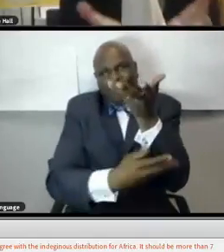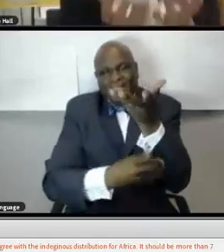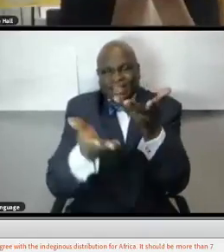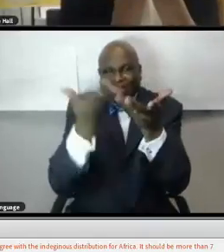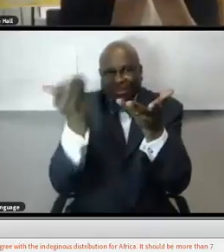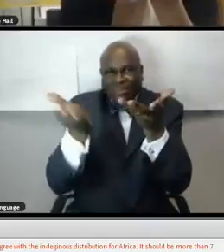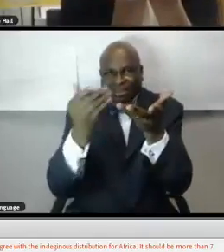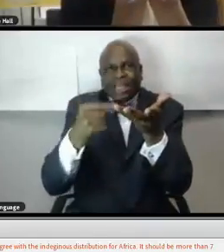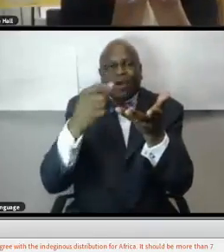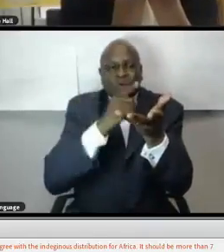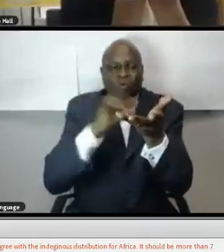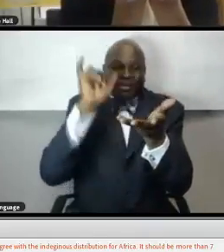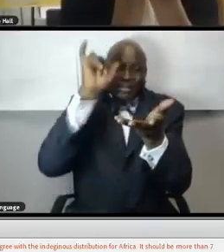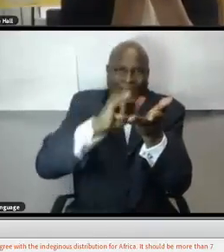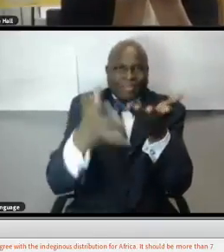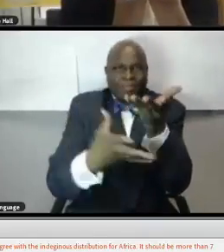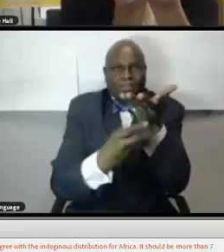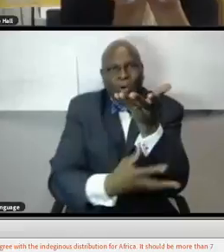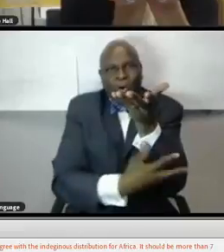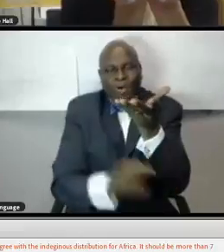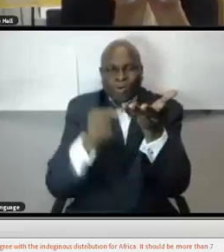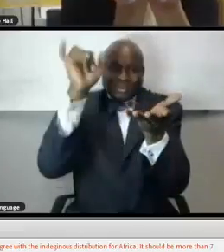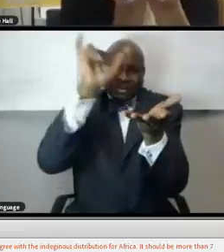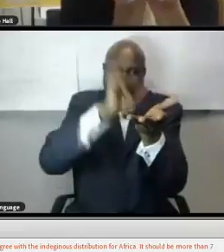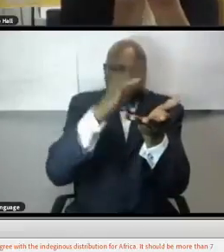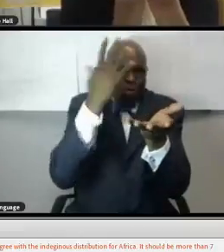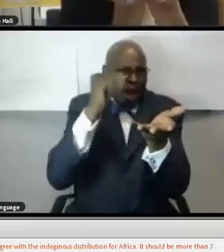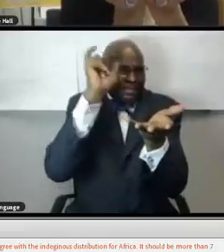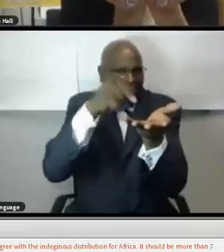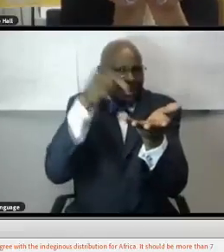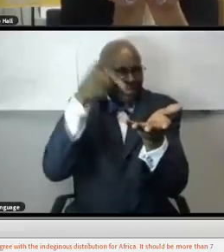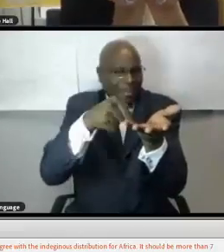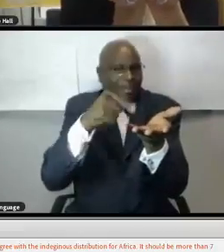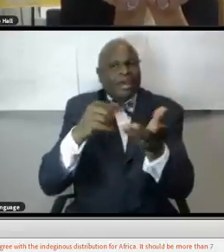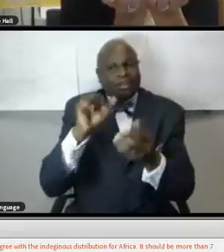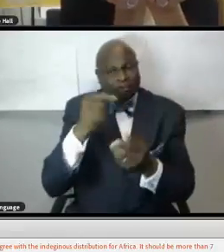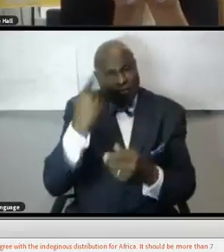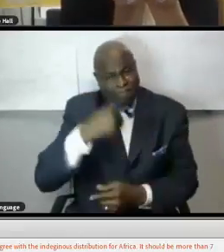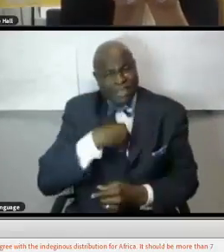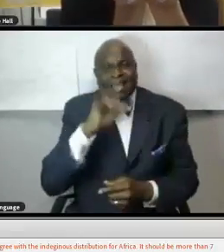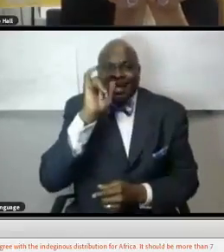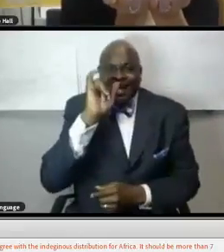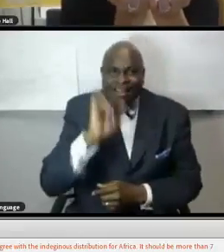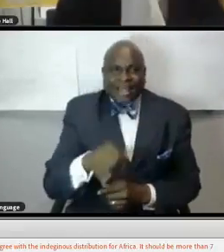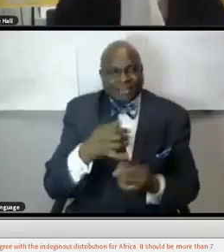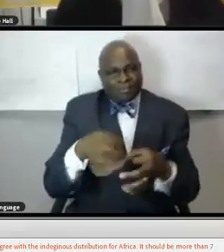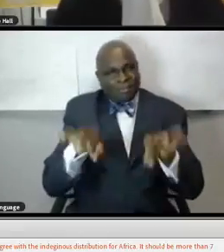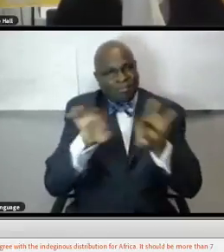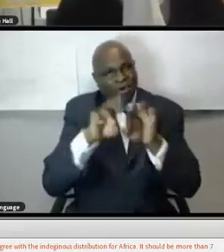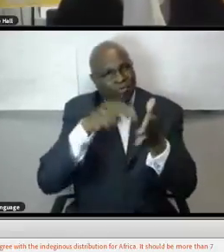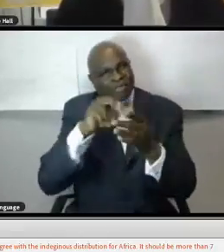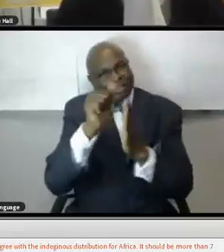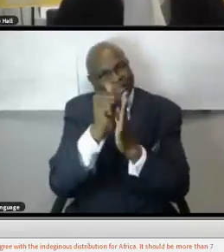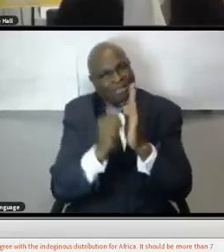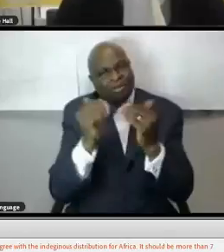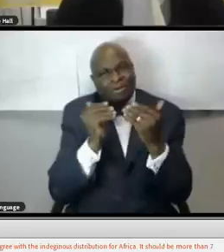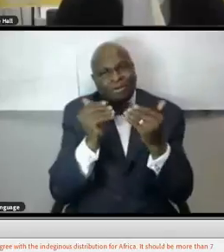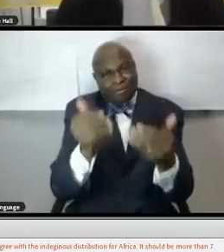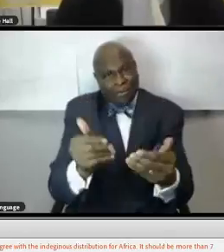easily, and who remains, and why do they remain. And to me, that is a key research agenda going